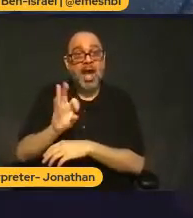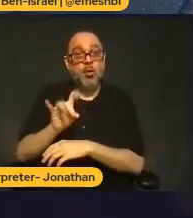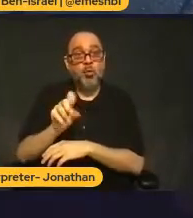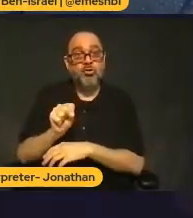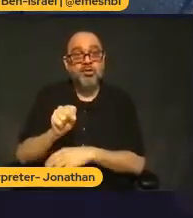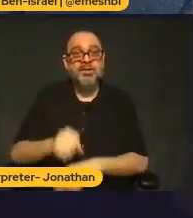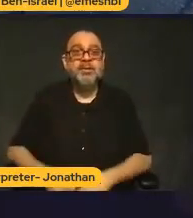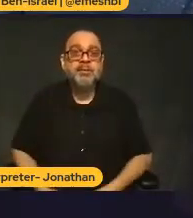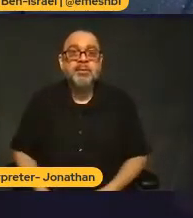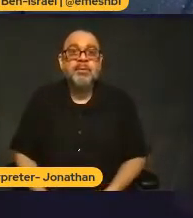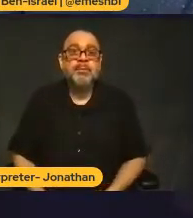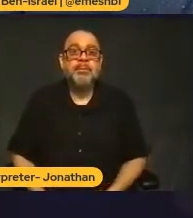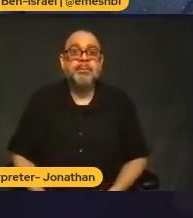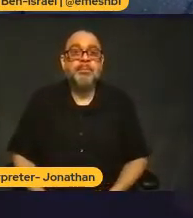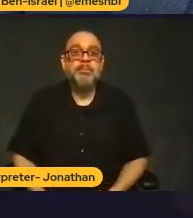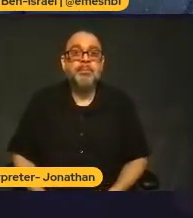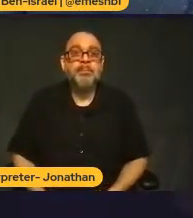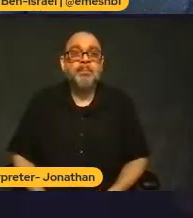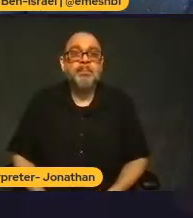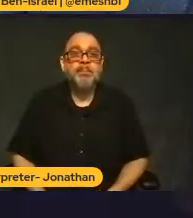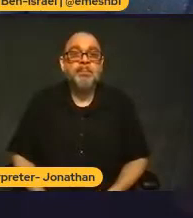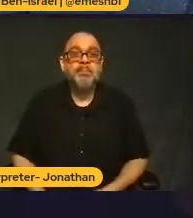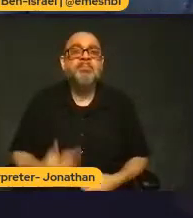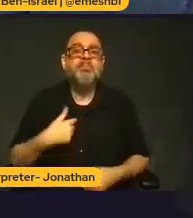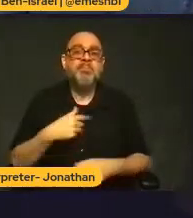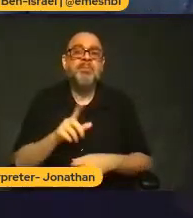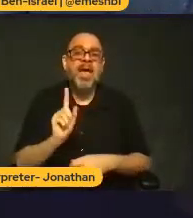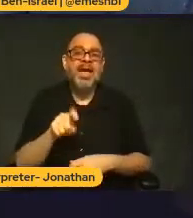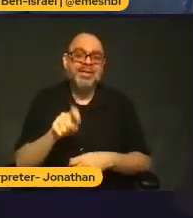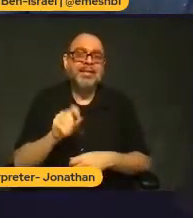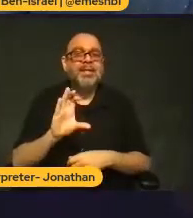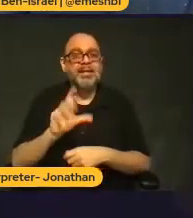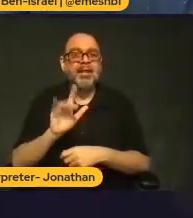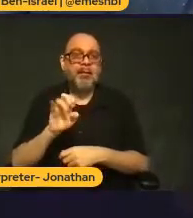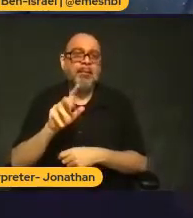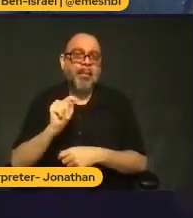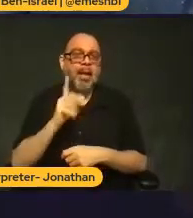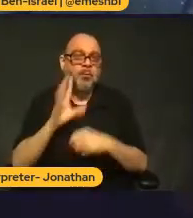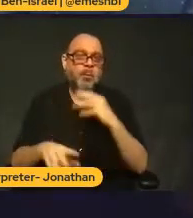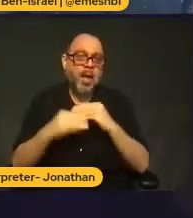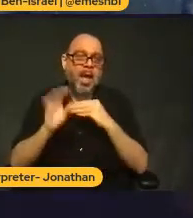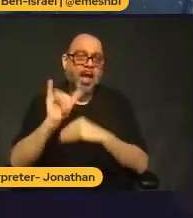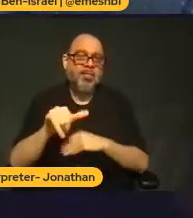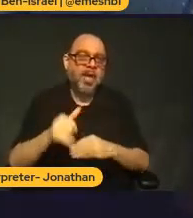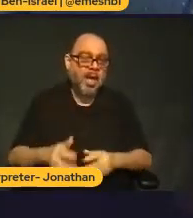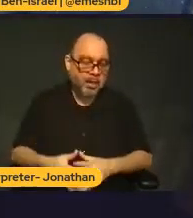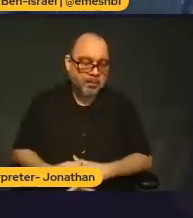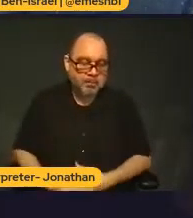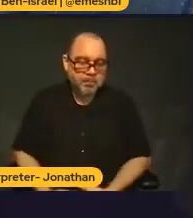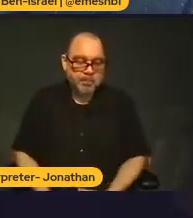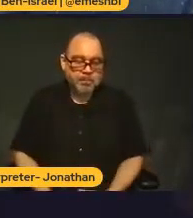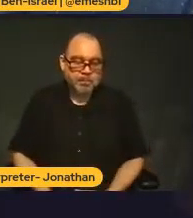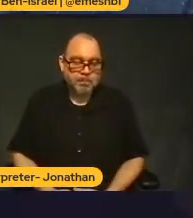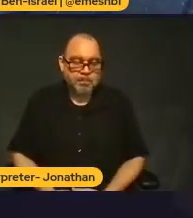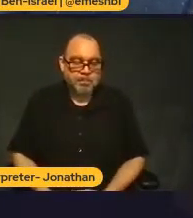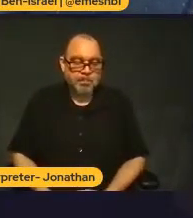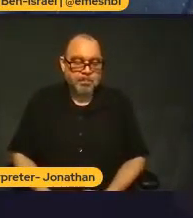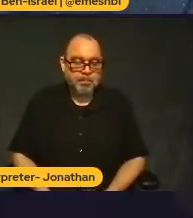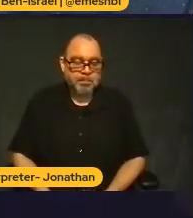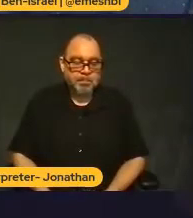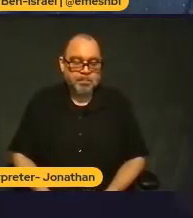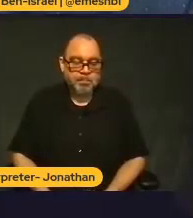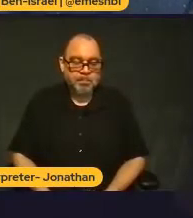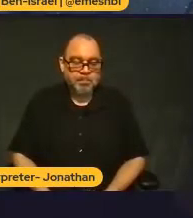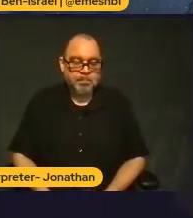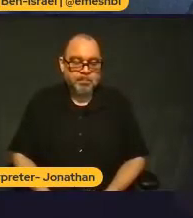Okay, I need the client. So let's add the client. Line read-only client equals